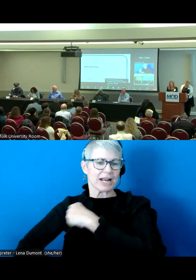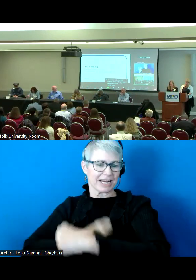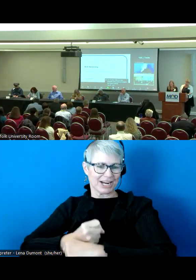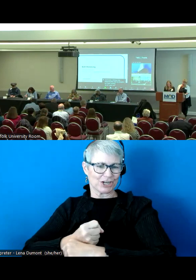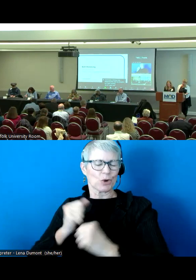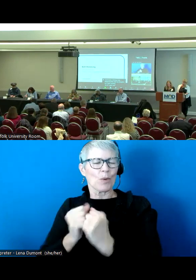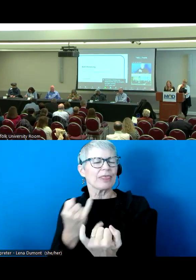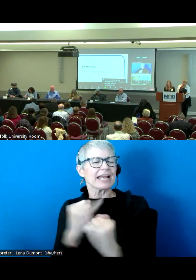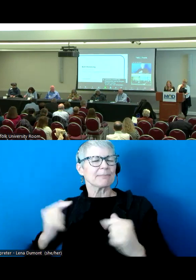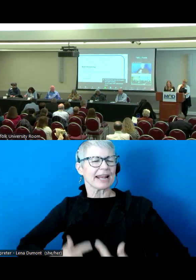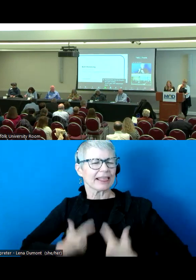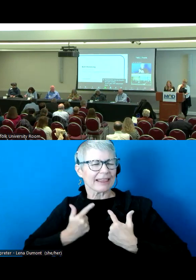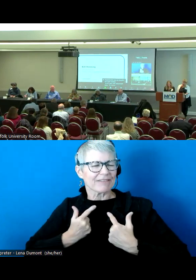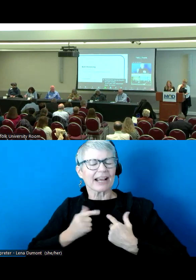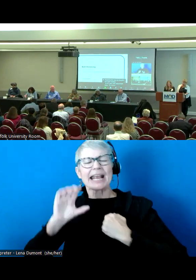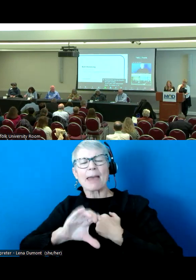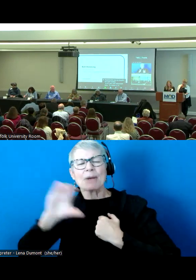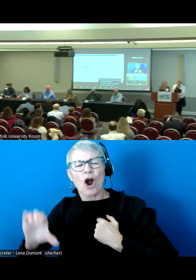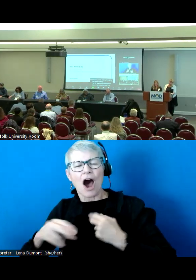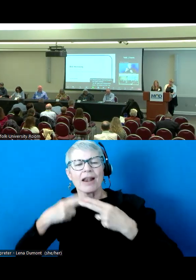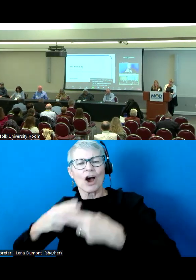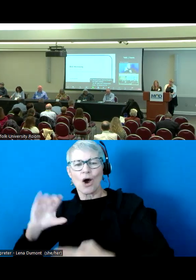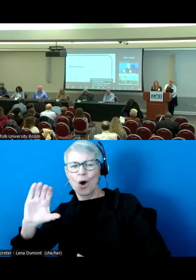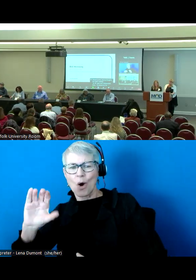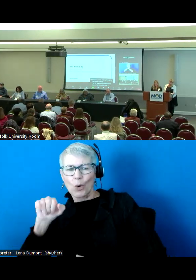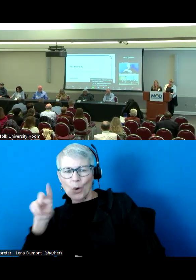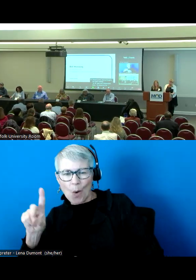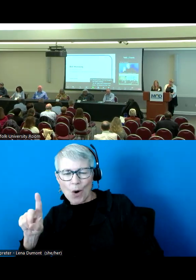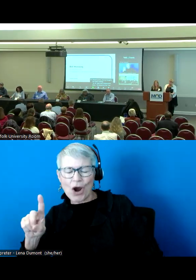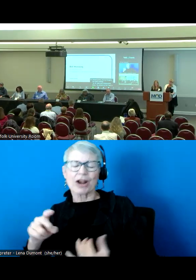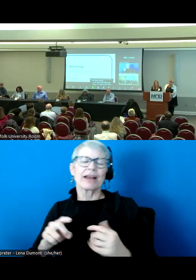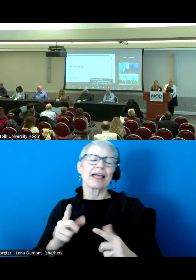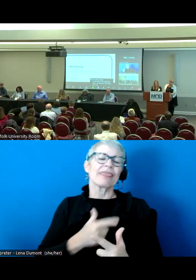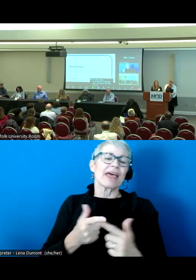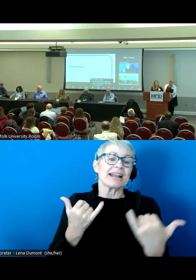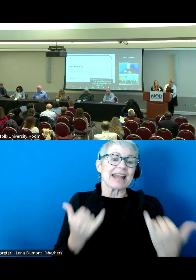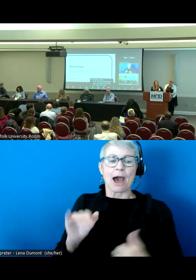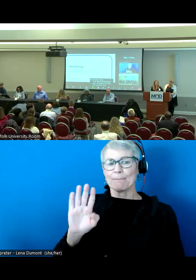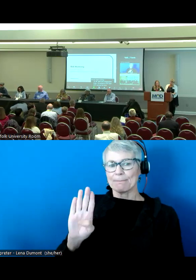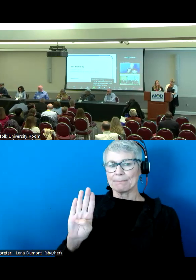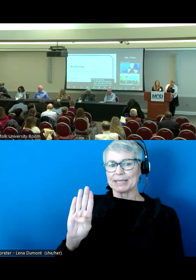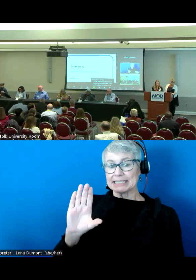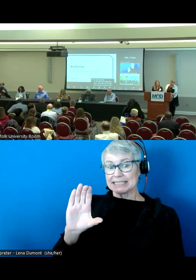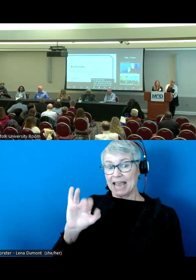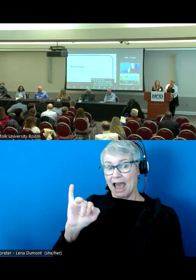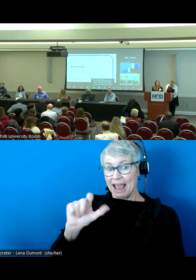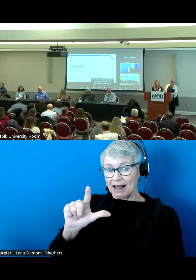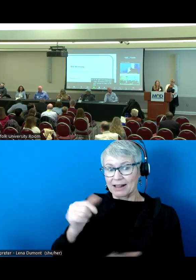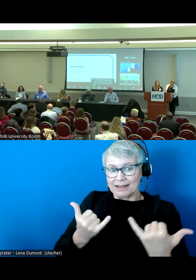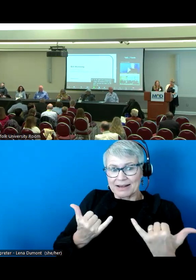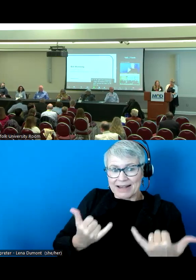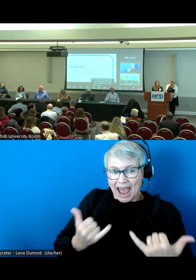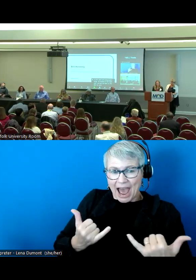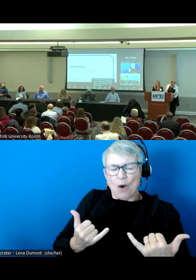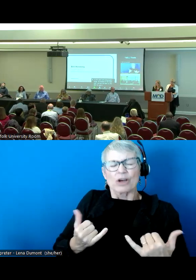the Cape with CORD. He's with BCIL for quite a long time now. And I would like to have, he's going to